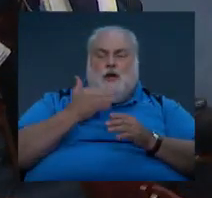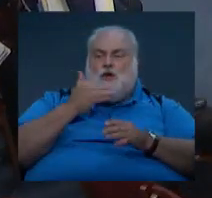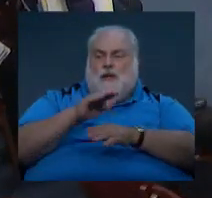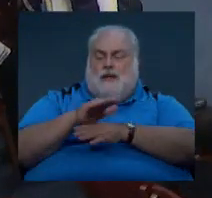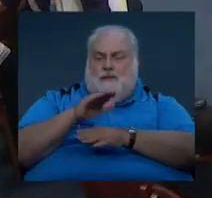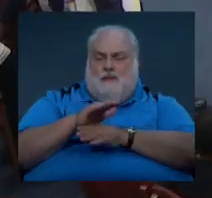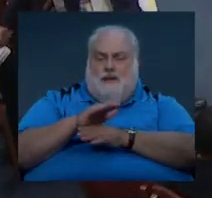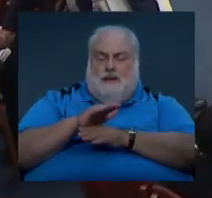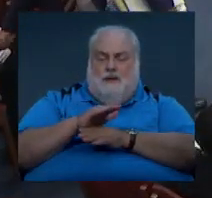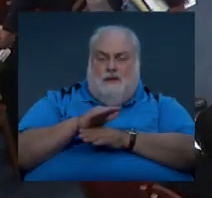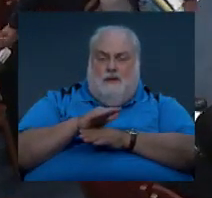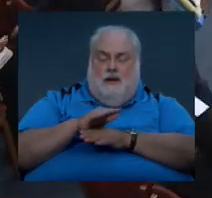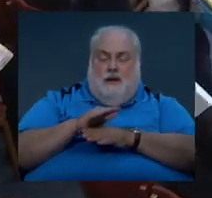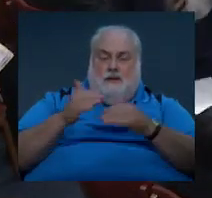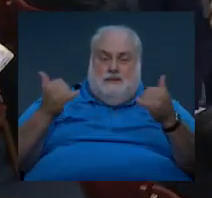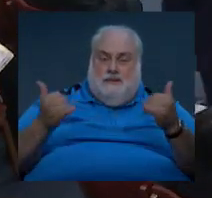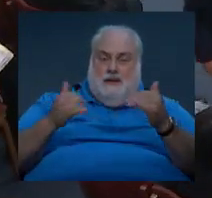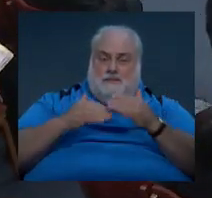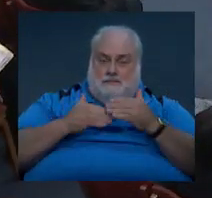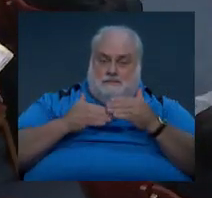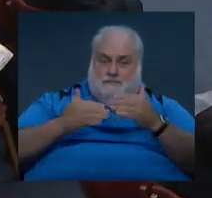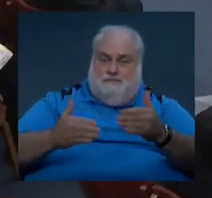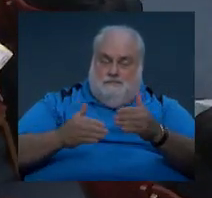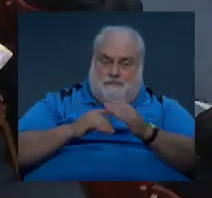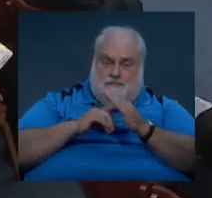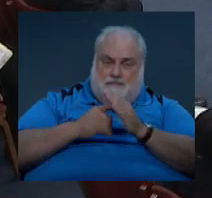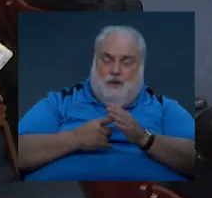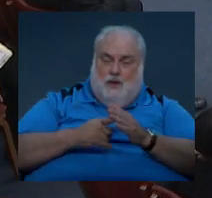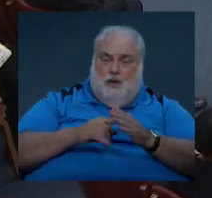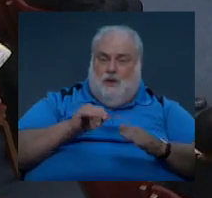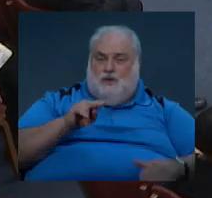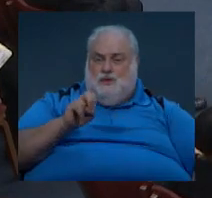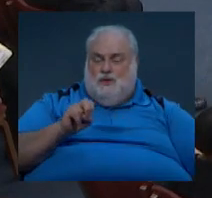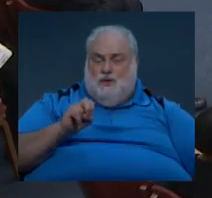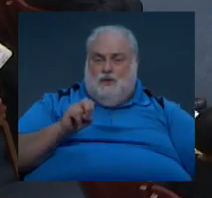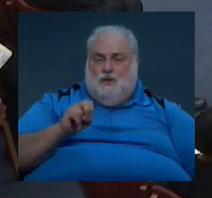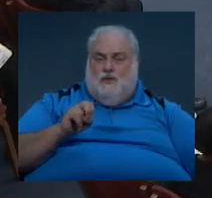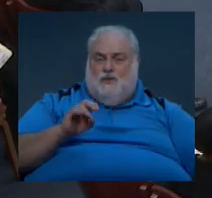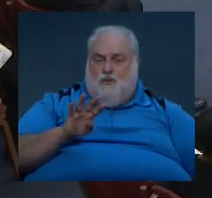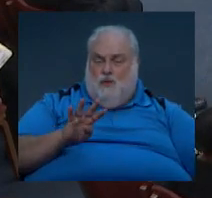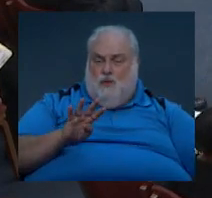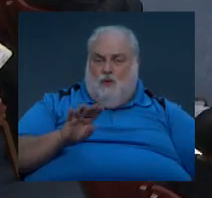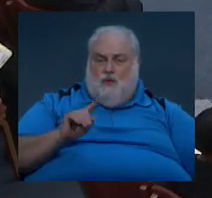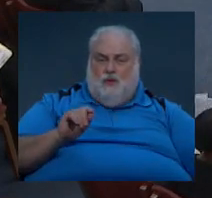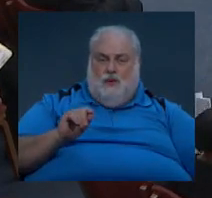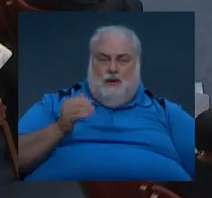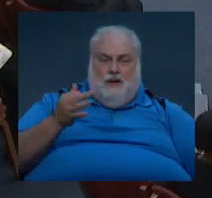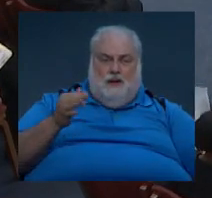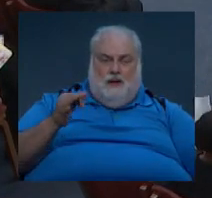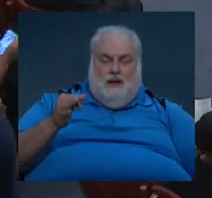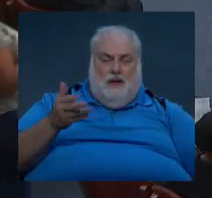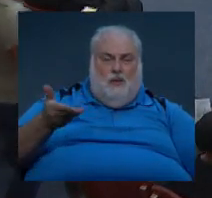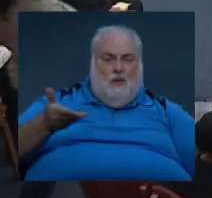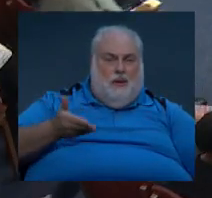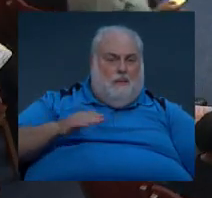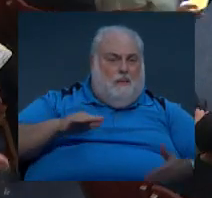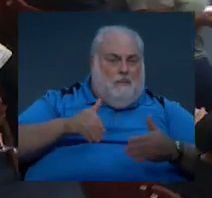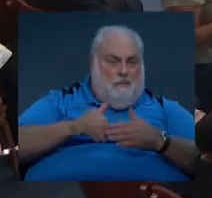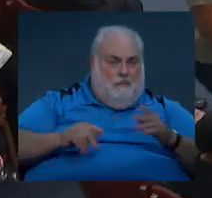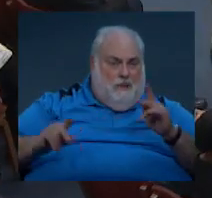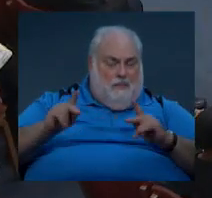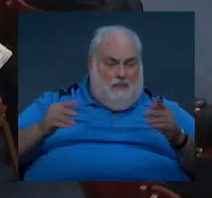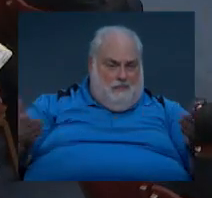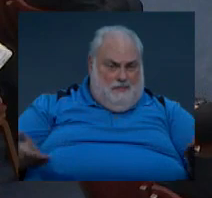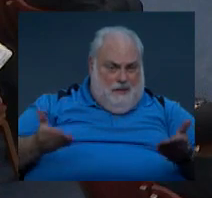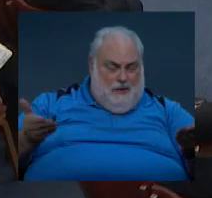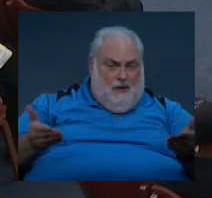Good evening. We would like to call to order the June 4, 2019 Little Rock City Board of Directors meeting. We would like to welcome those that are in attendance as